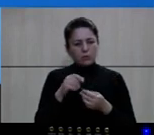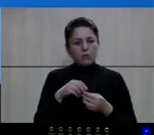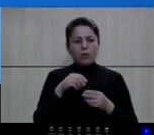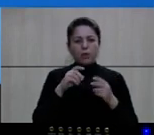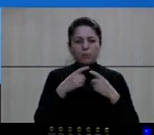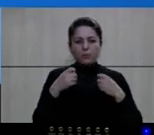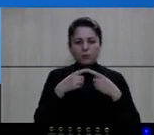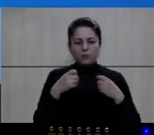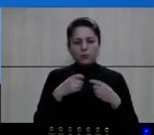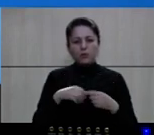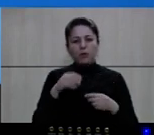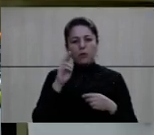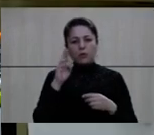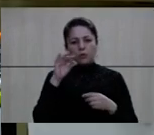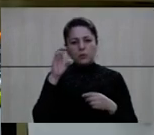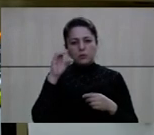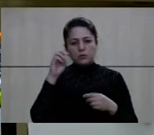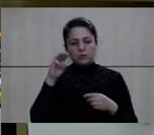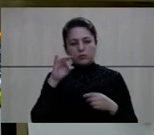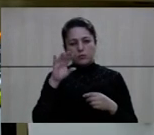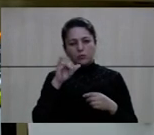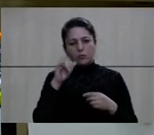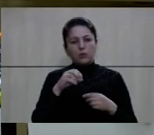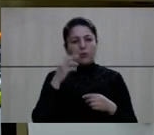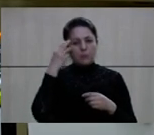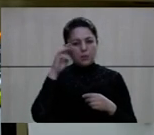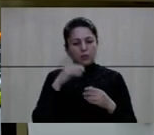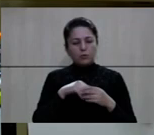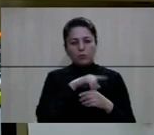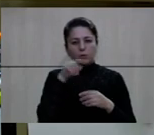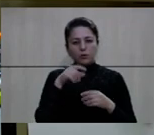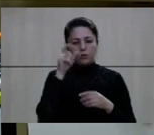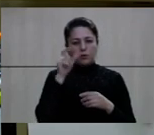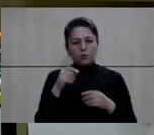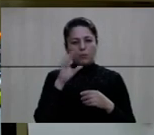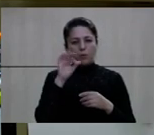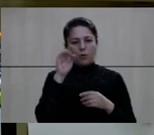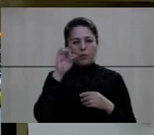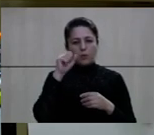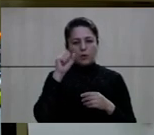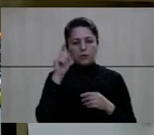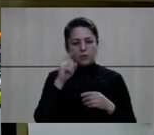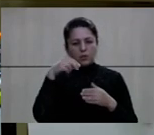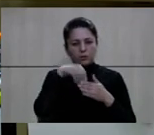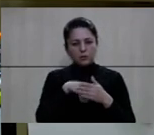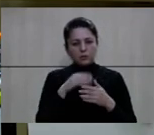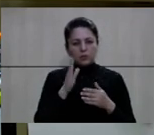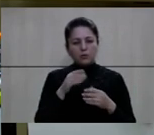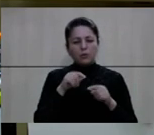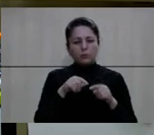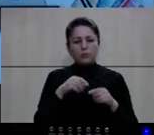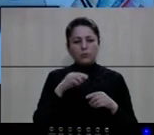konstruktor modelleri bular odam badiiy obraz tipiga kiradi. Quyida ushbu